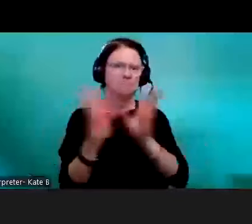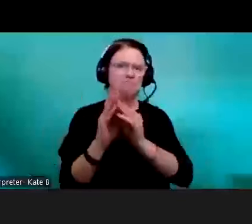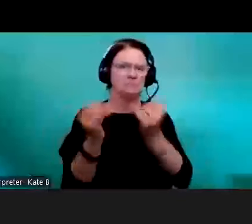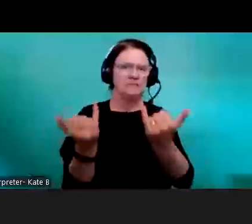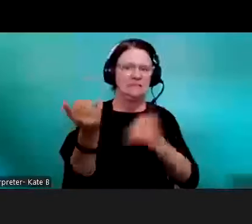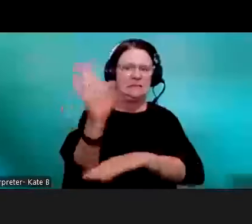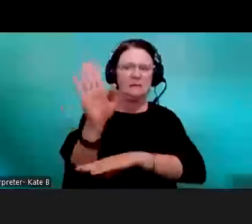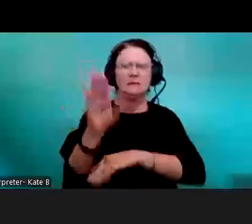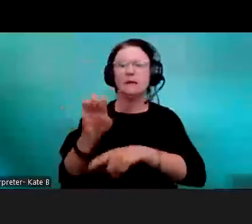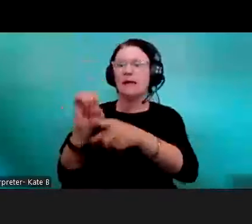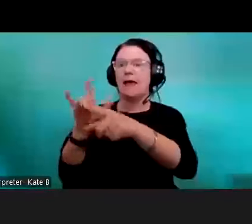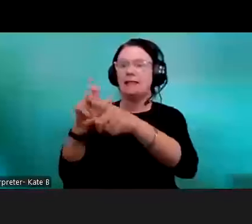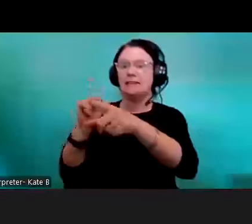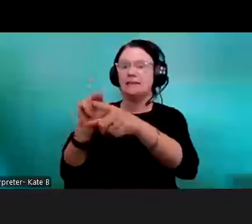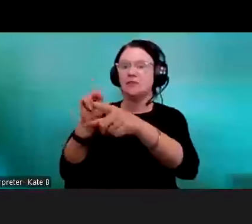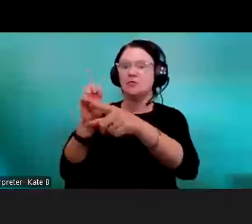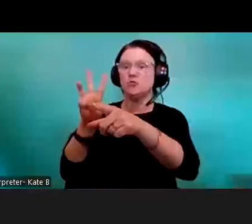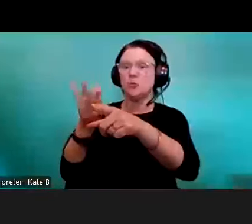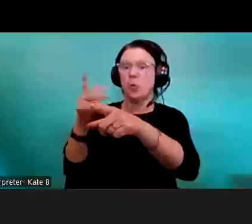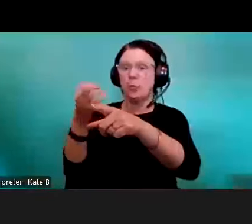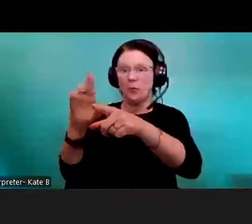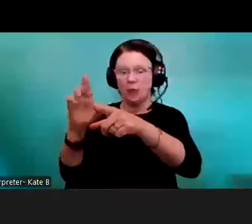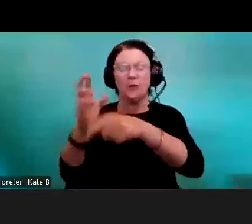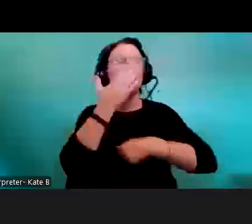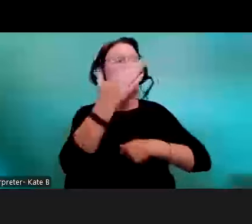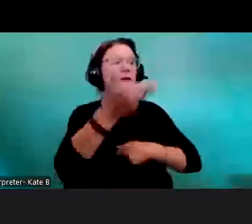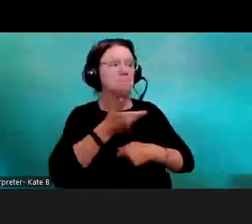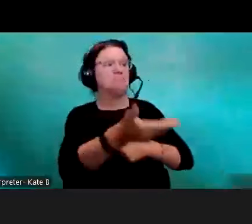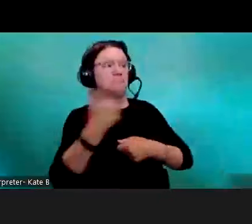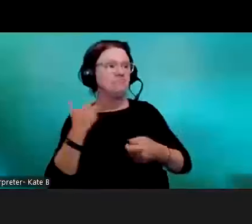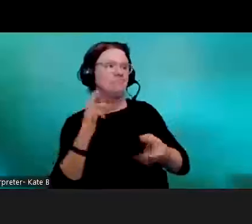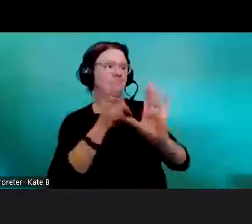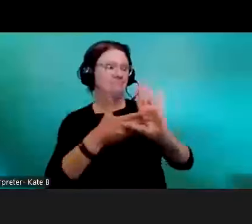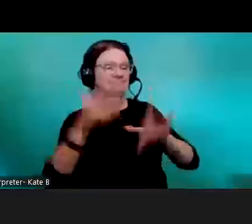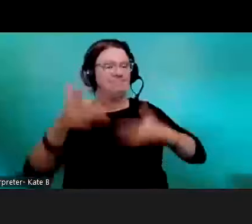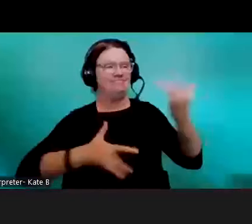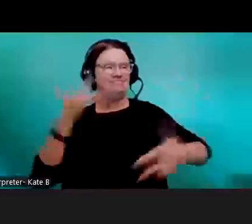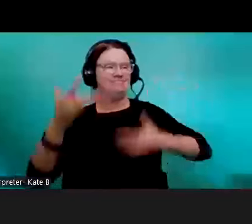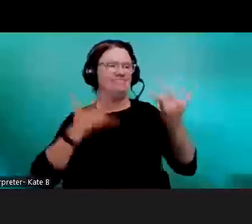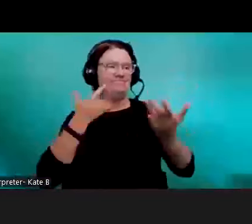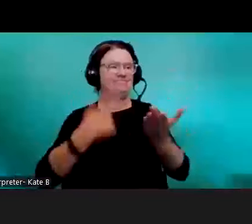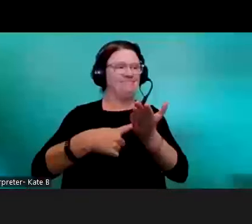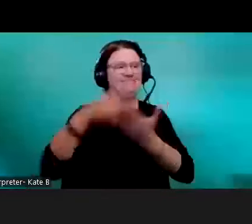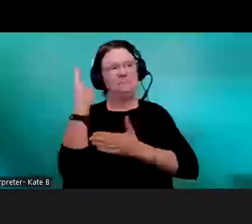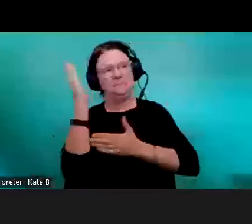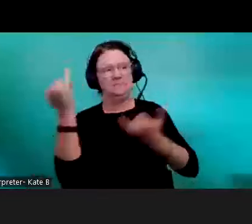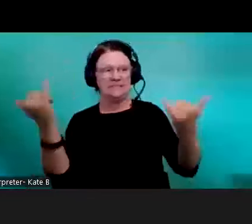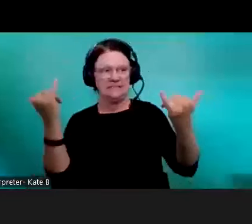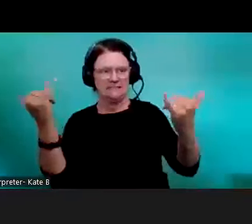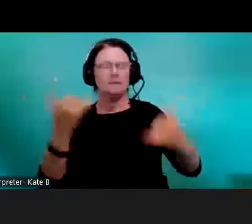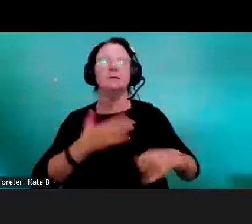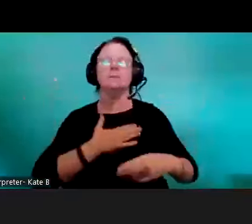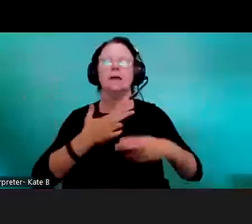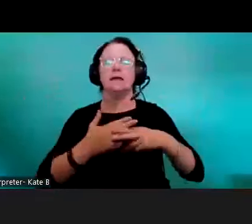yourself? Sure. Hi, everyone. Thanks for letting me join you today. I'm really excited for the content of today's webinar. I am